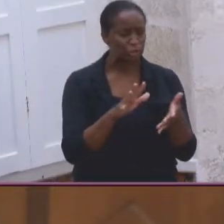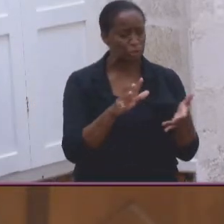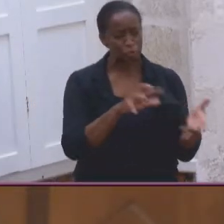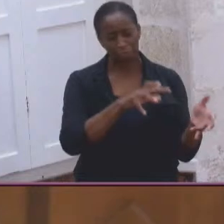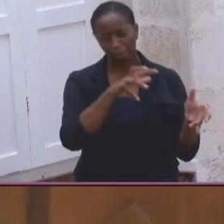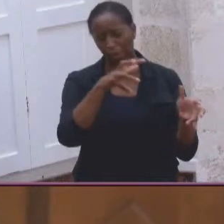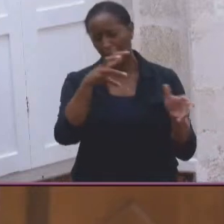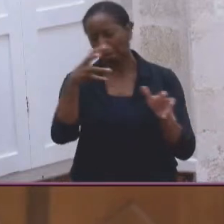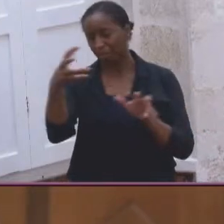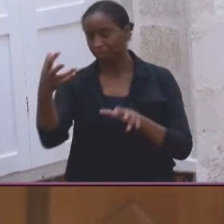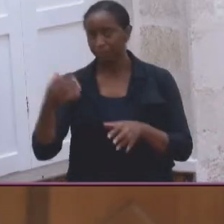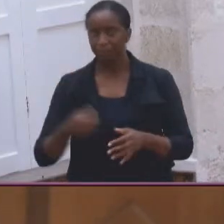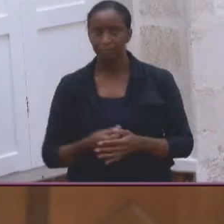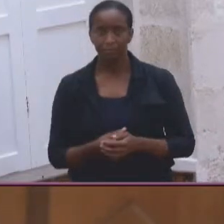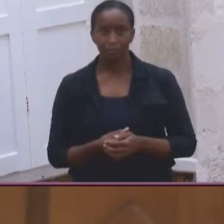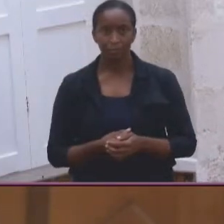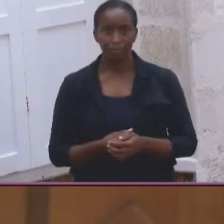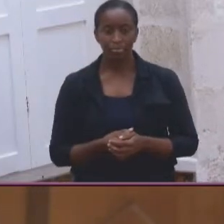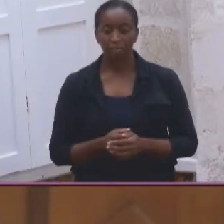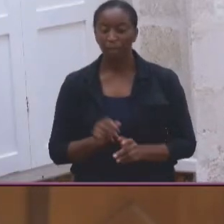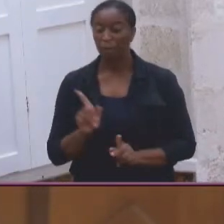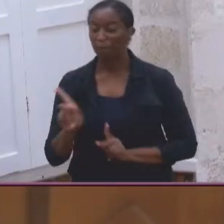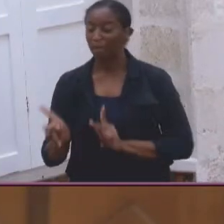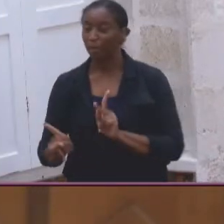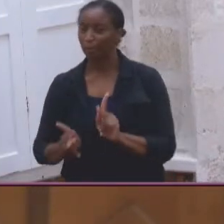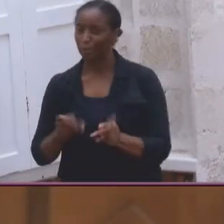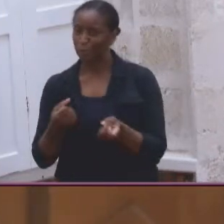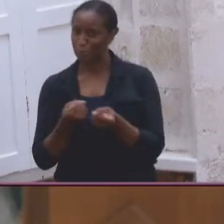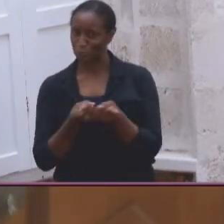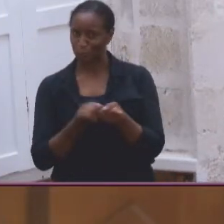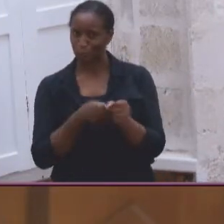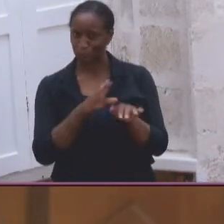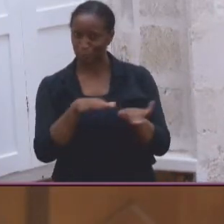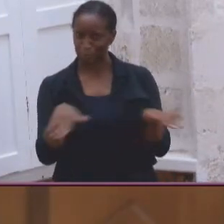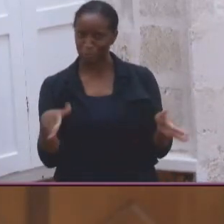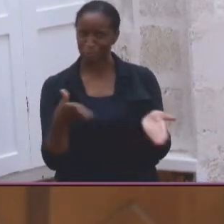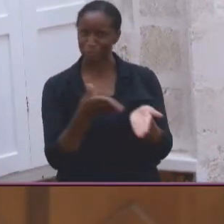we had child rights advocates,